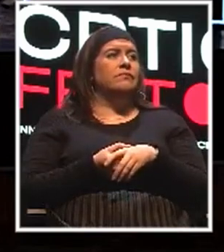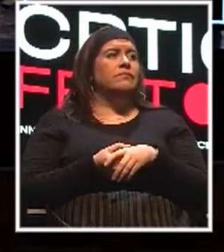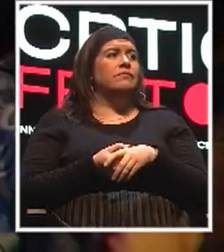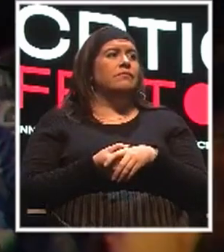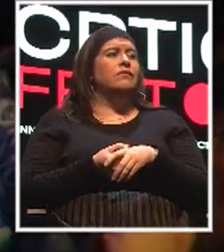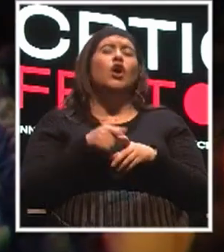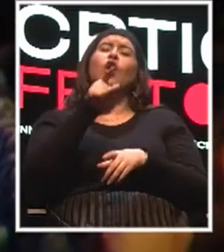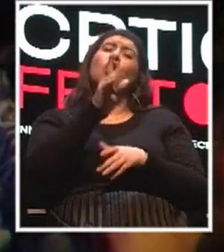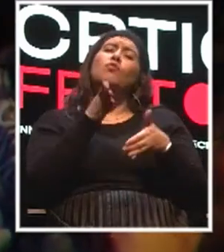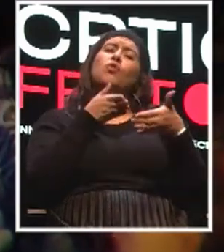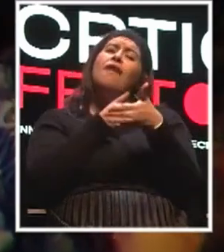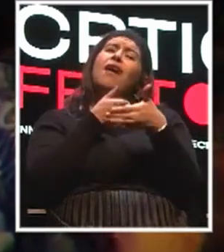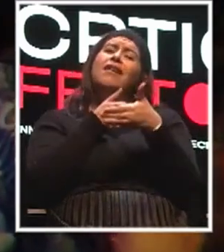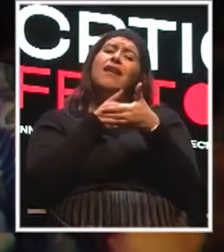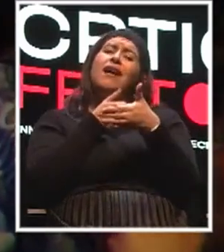Because